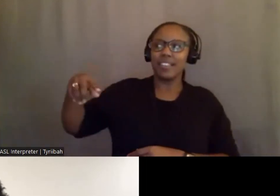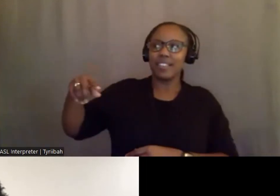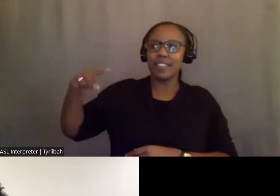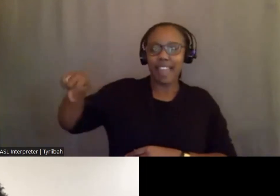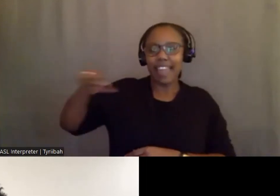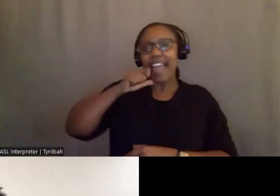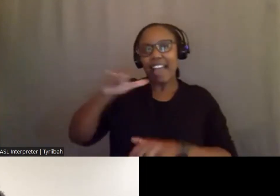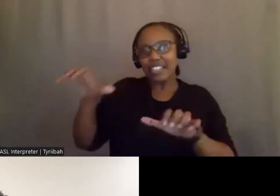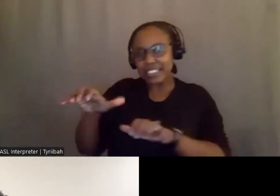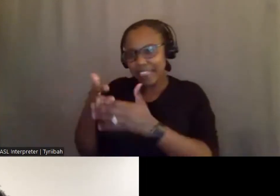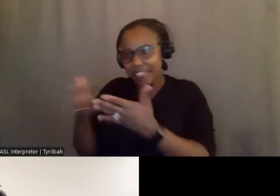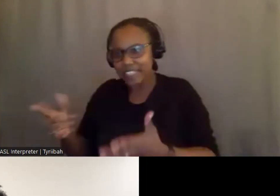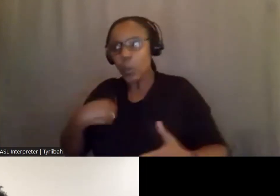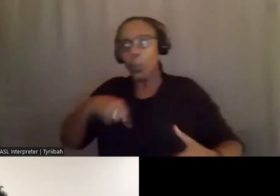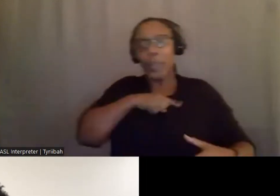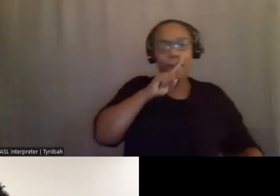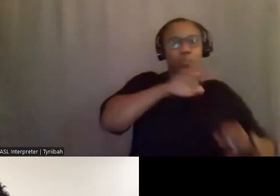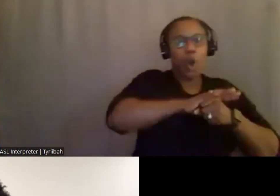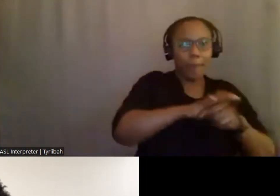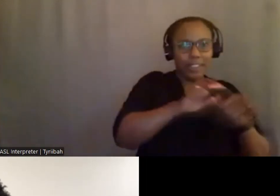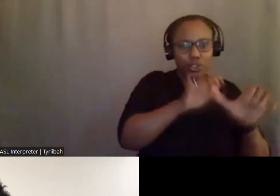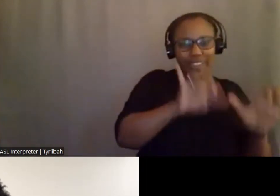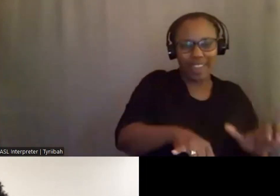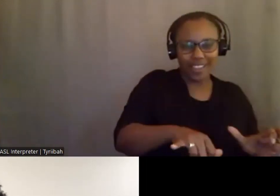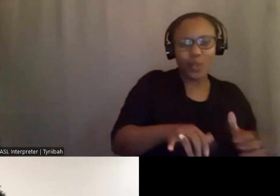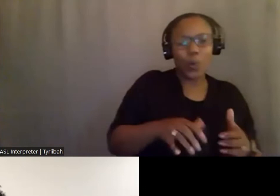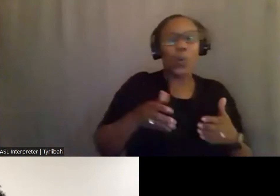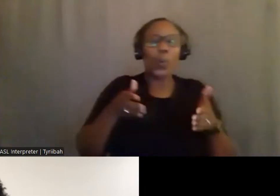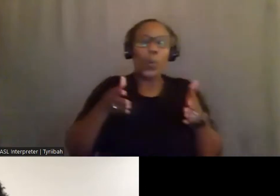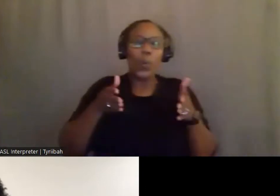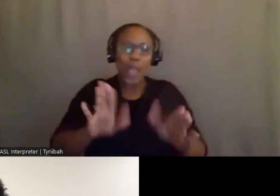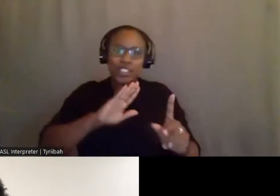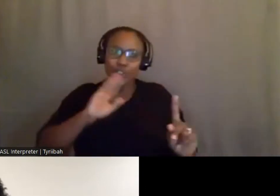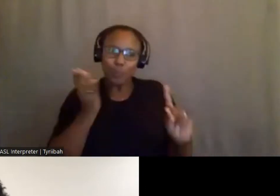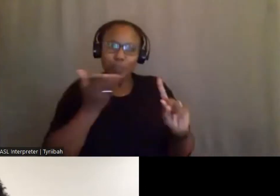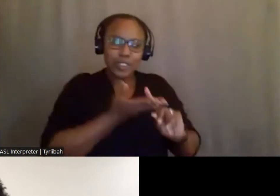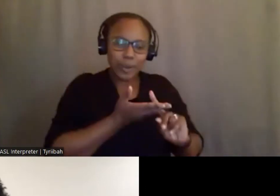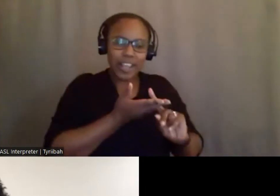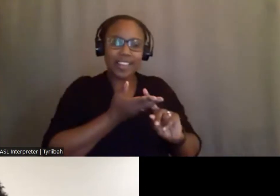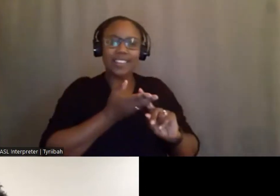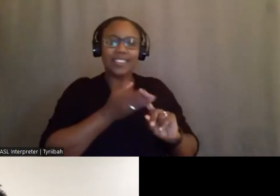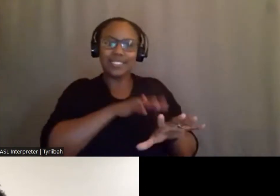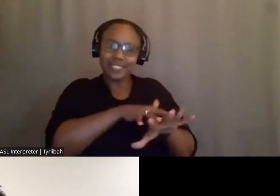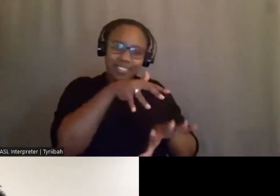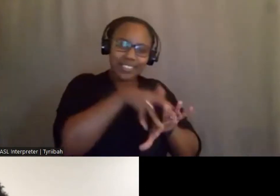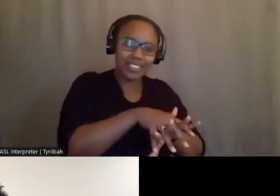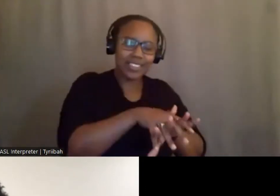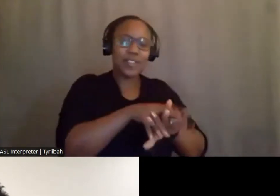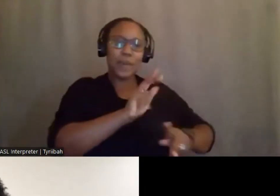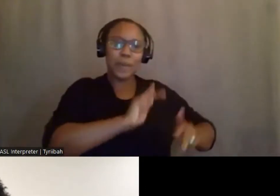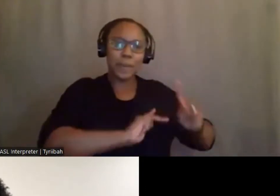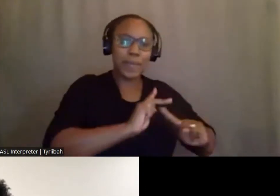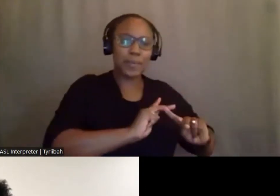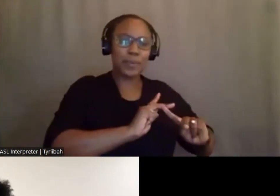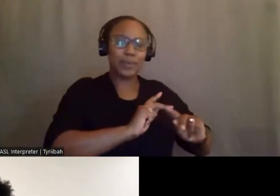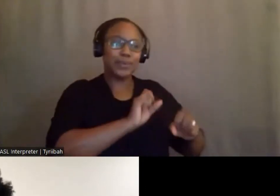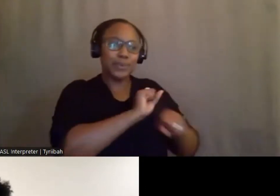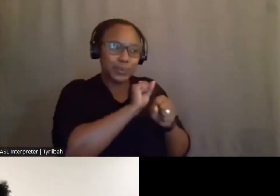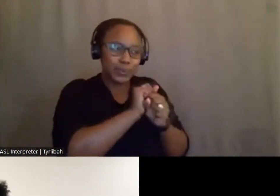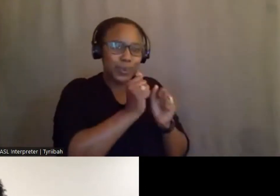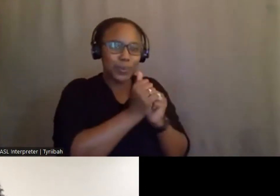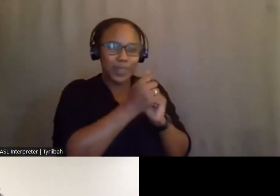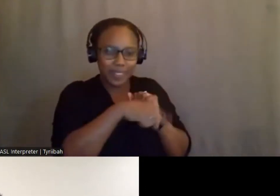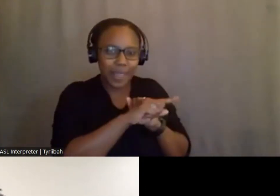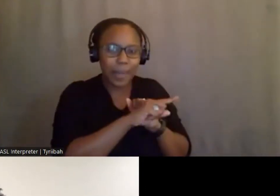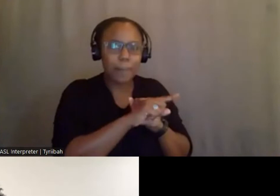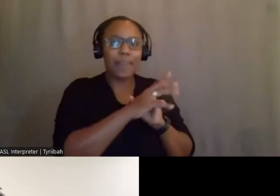to persuade Native Americans to work with them and to ally with them that aren't even necessarily like related to